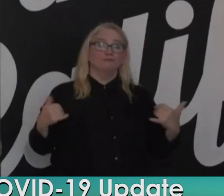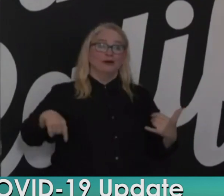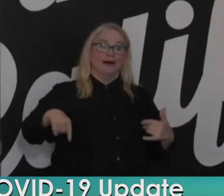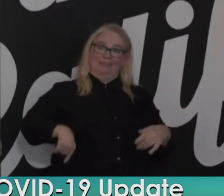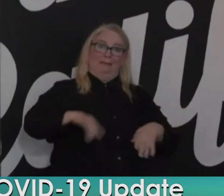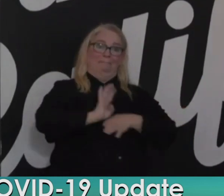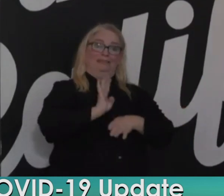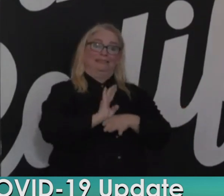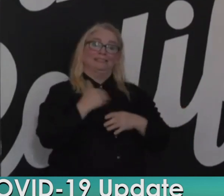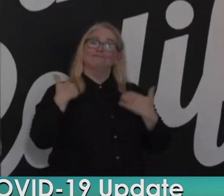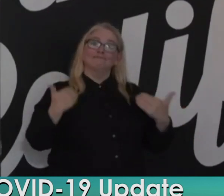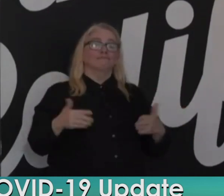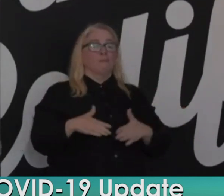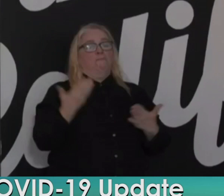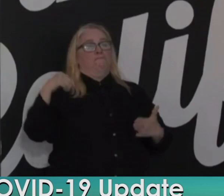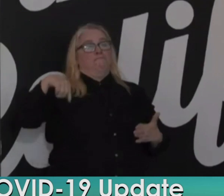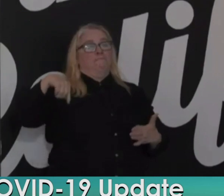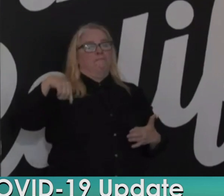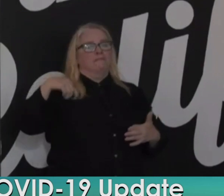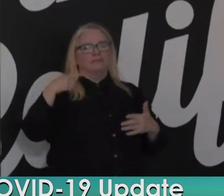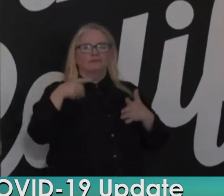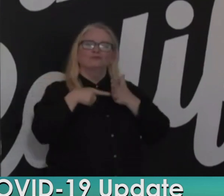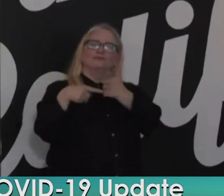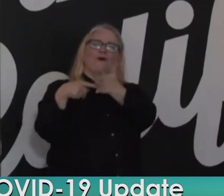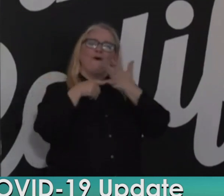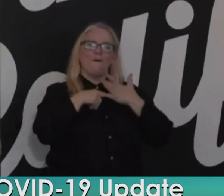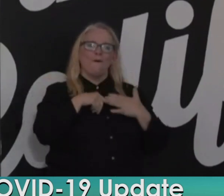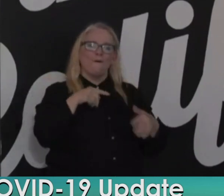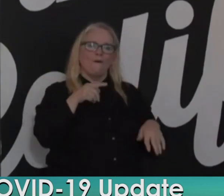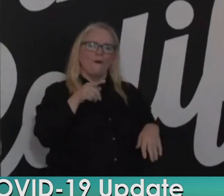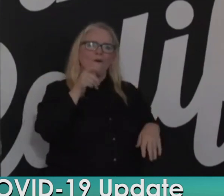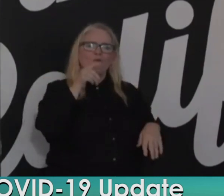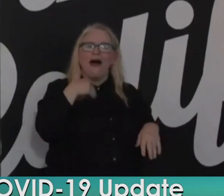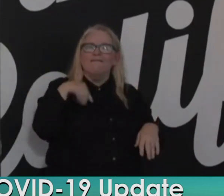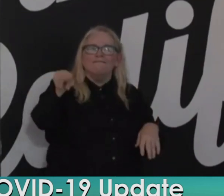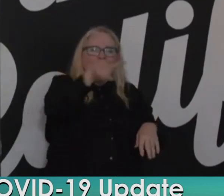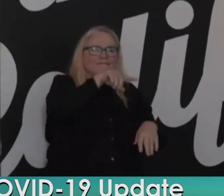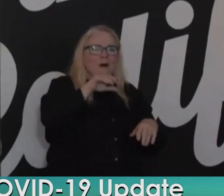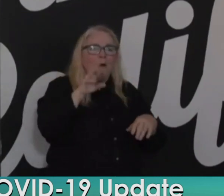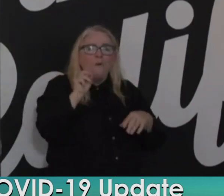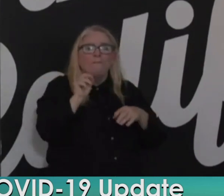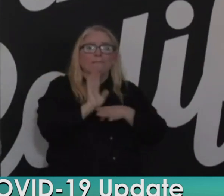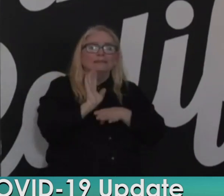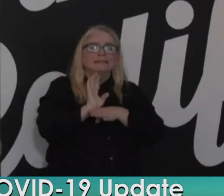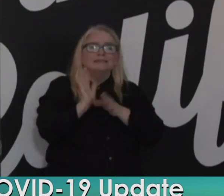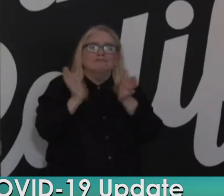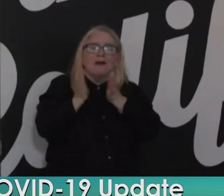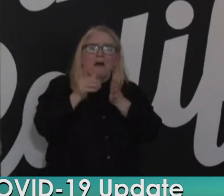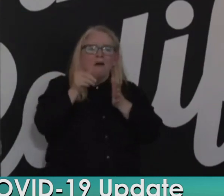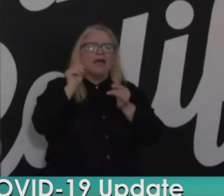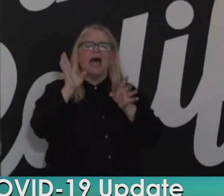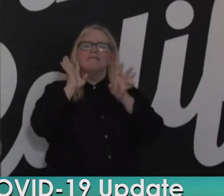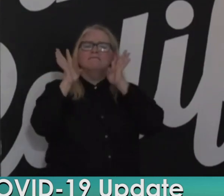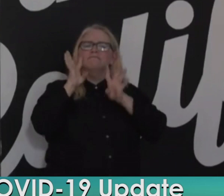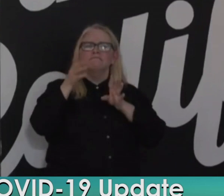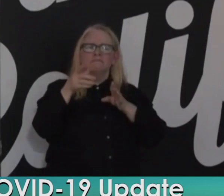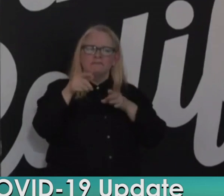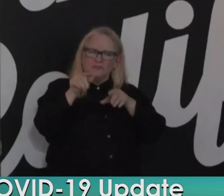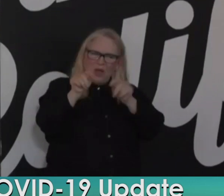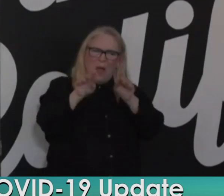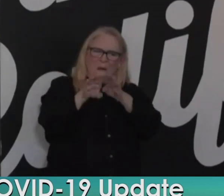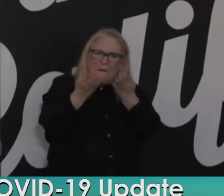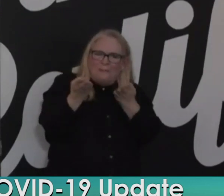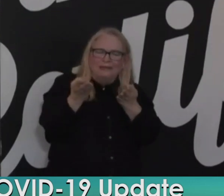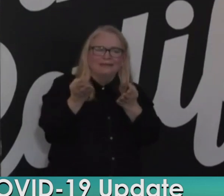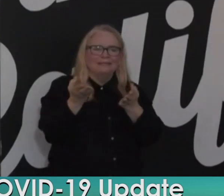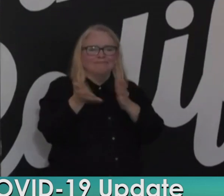2014. That's the spirit of entrepreneurialism, a spirit of a mindset that's alive and well in the state of California. It's appropriate that we're in a